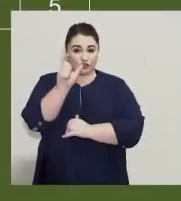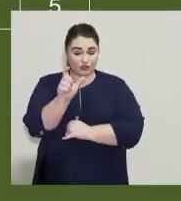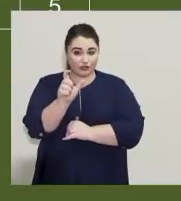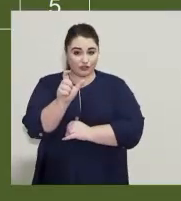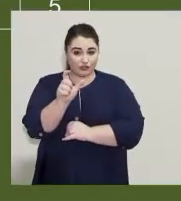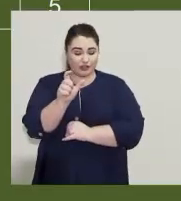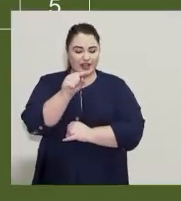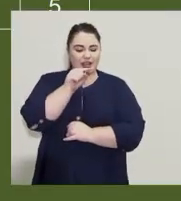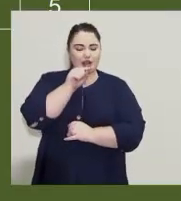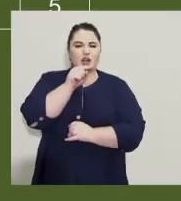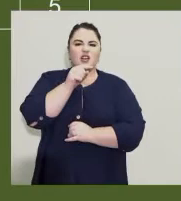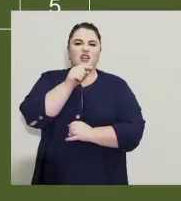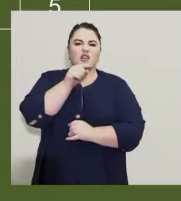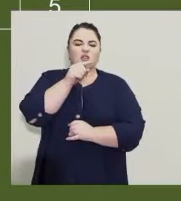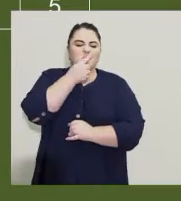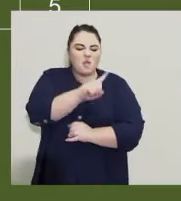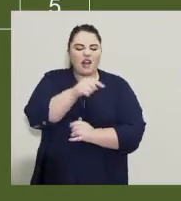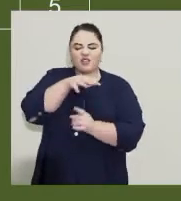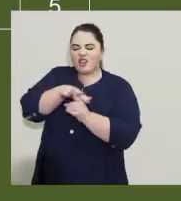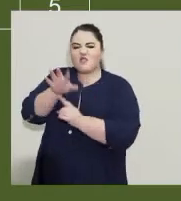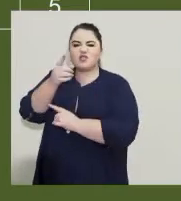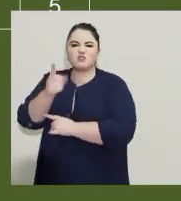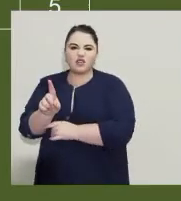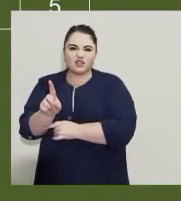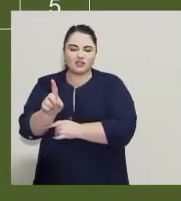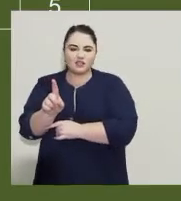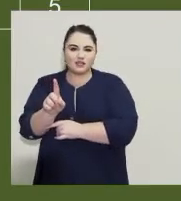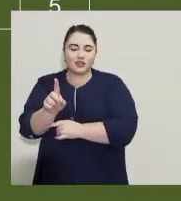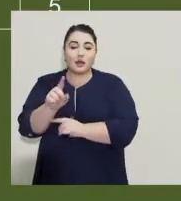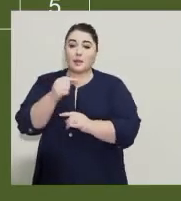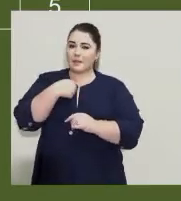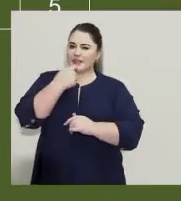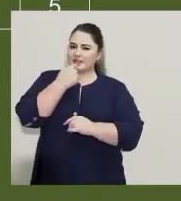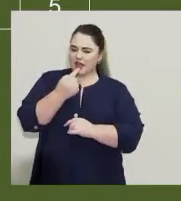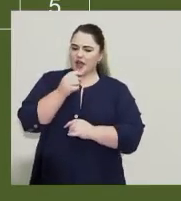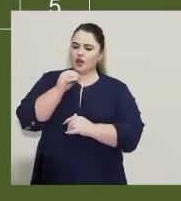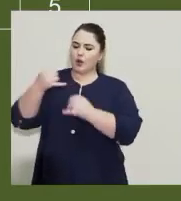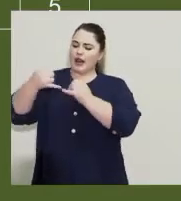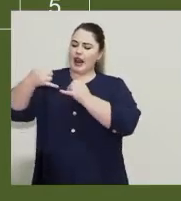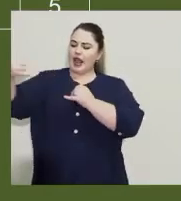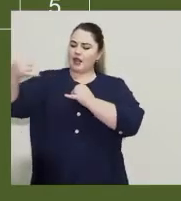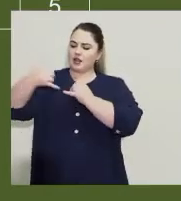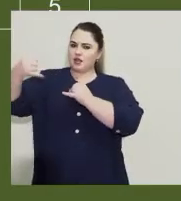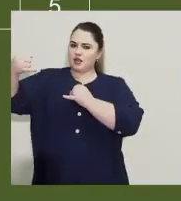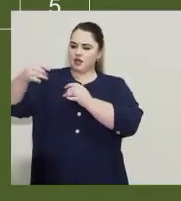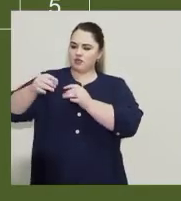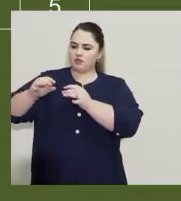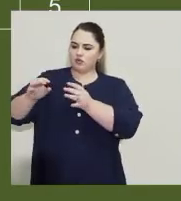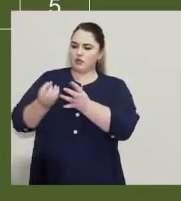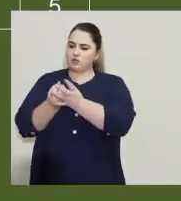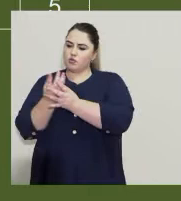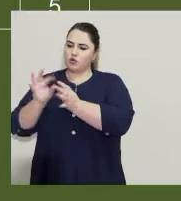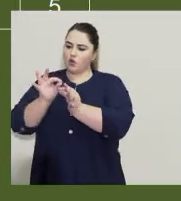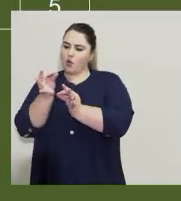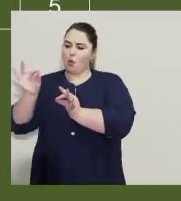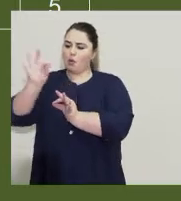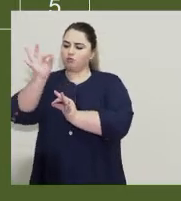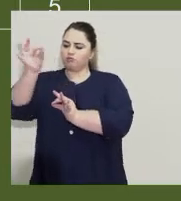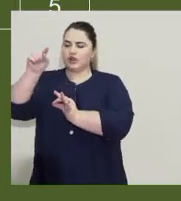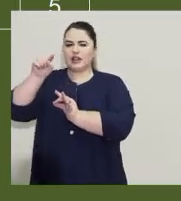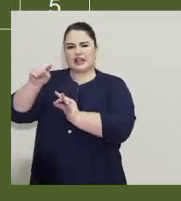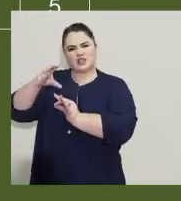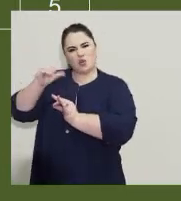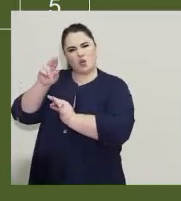So if you look here, what is causing what? Can I say the length of the stems is